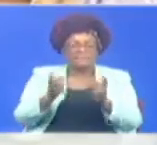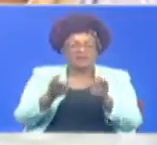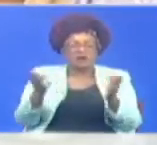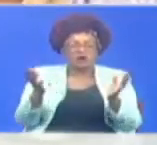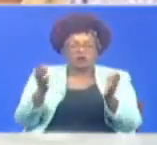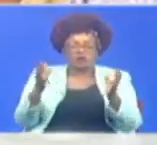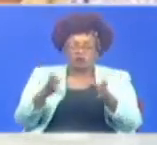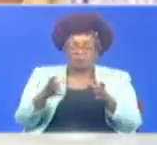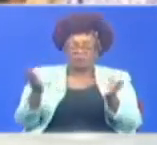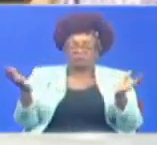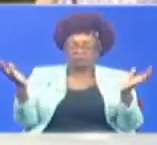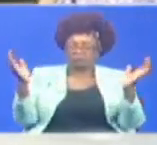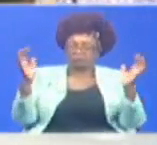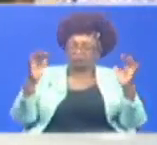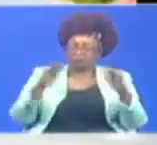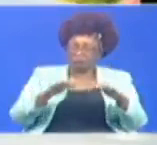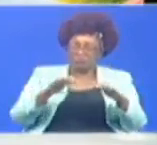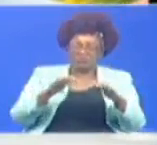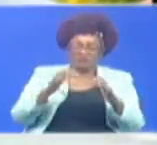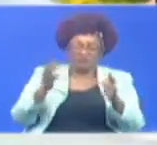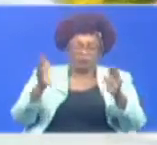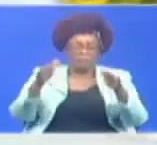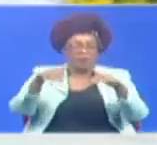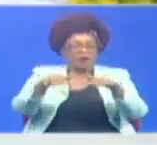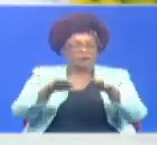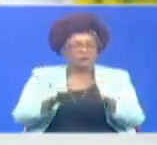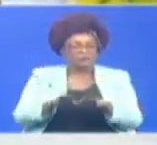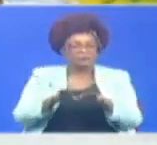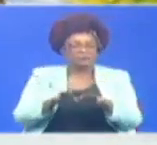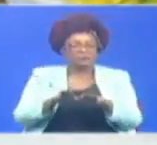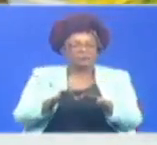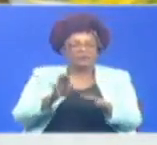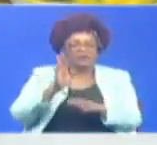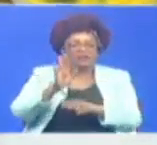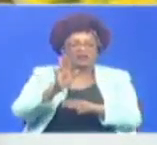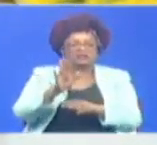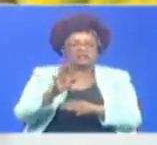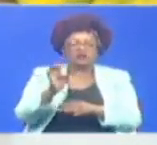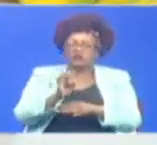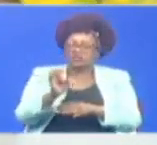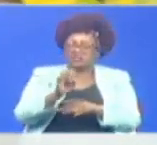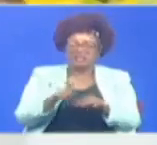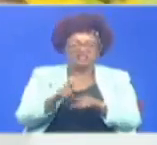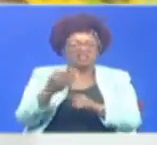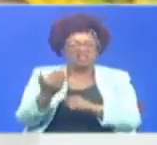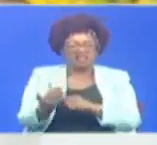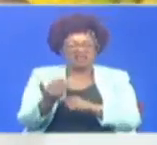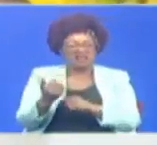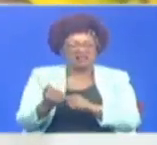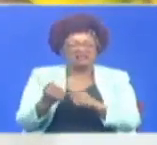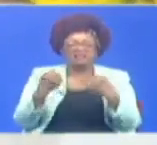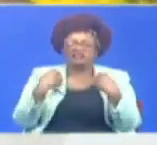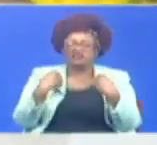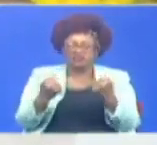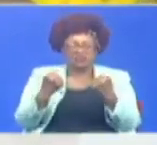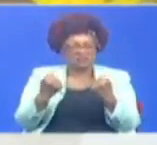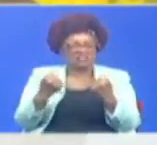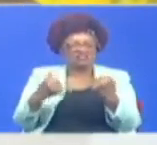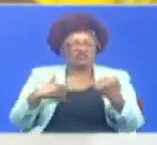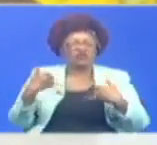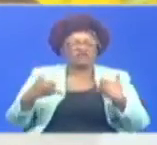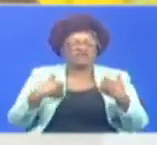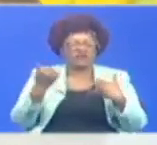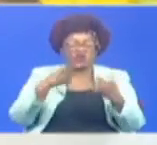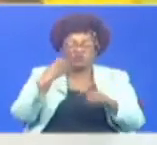home in Kwale County for the final rites. Raphael has been eulogized as a young, energetic, jovial fellow who carried his